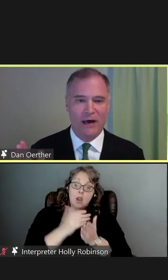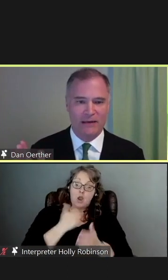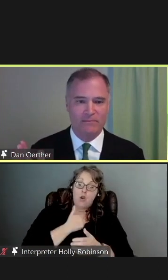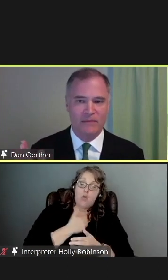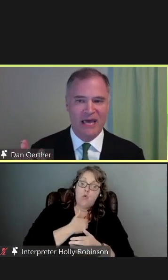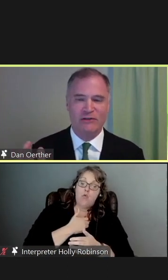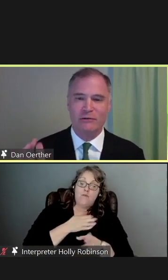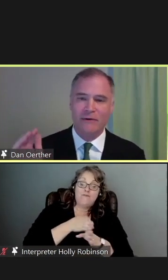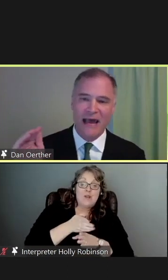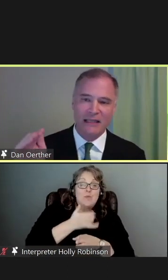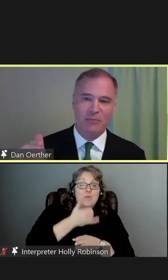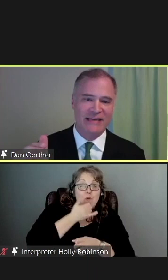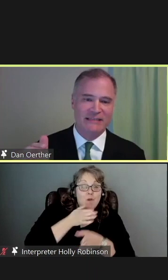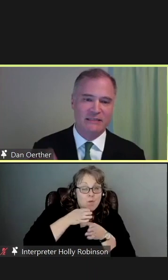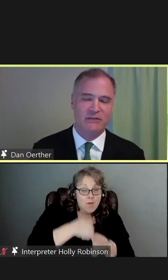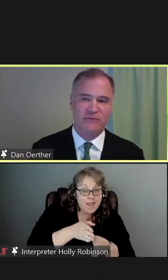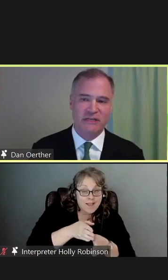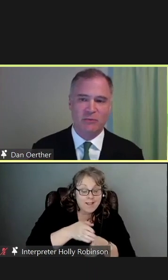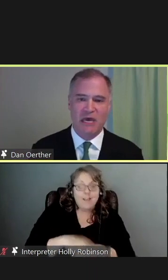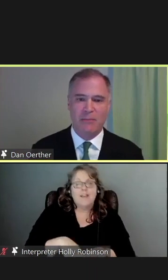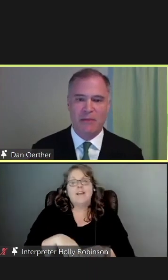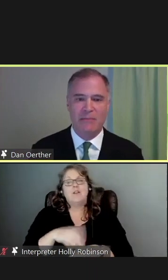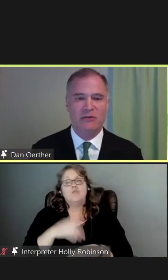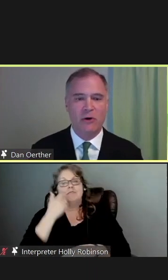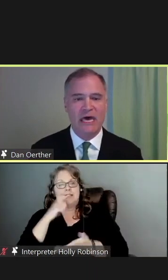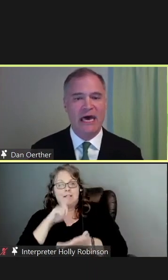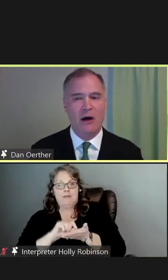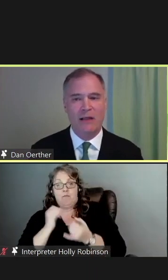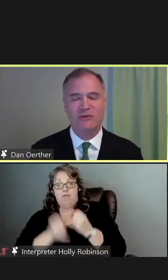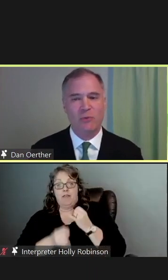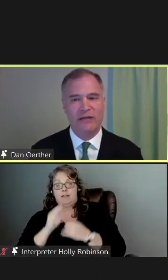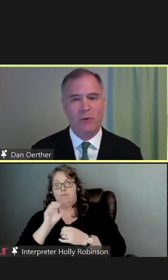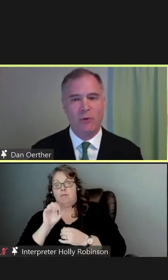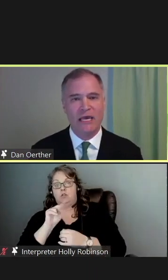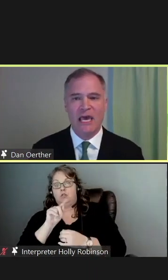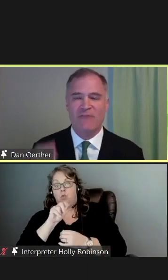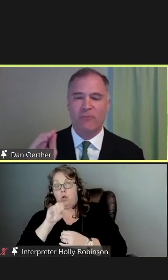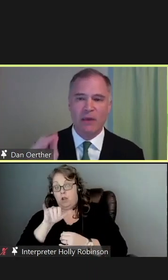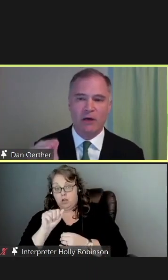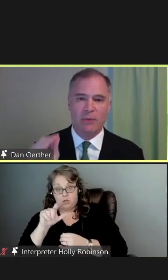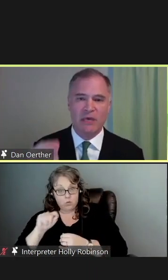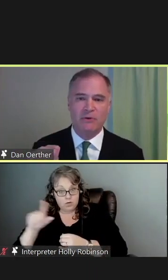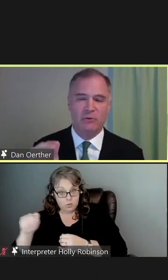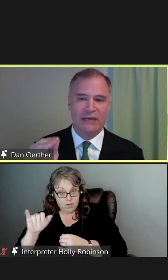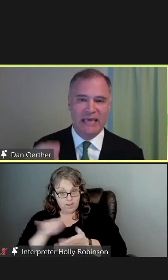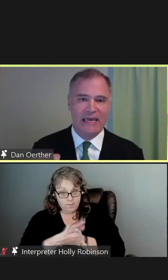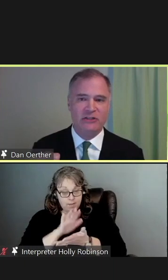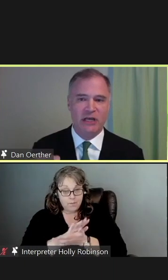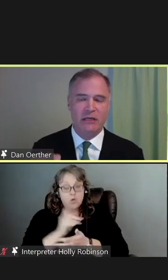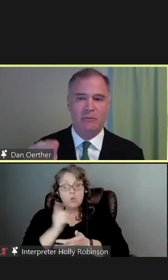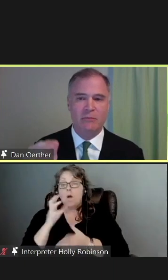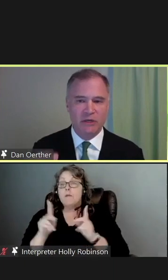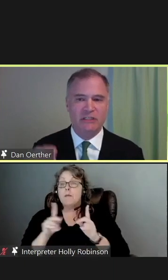way. And it directly plays into this recent paper by Montoya et al. In 2020. If we want people to engage